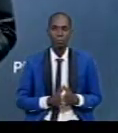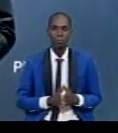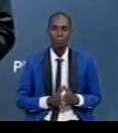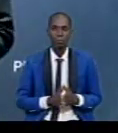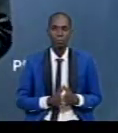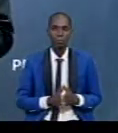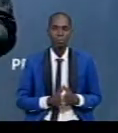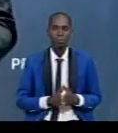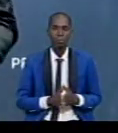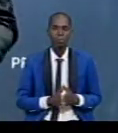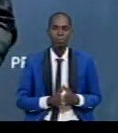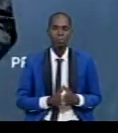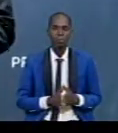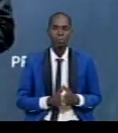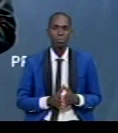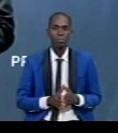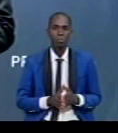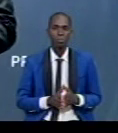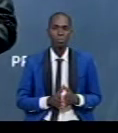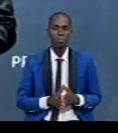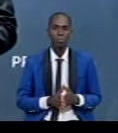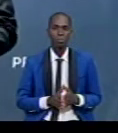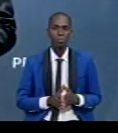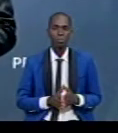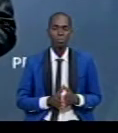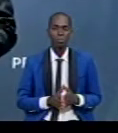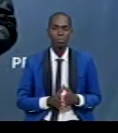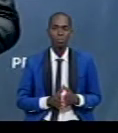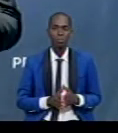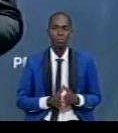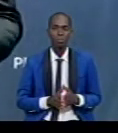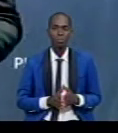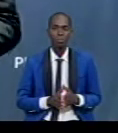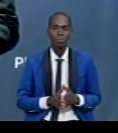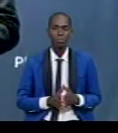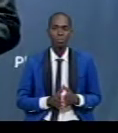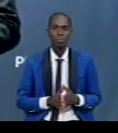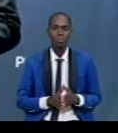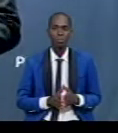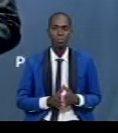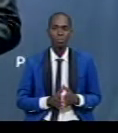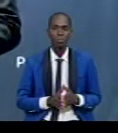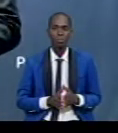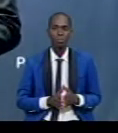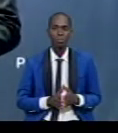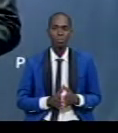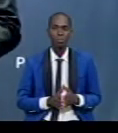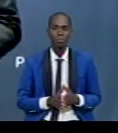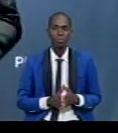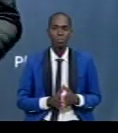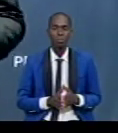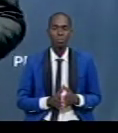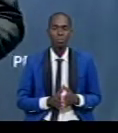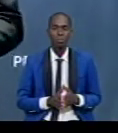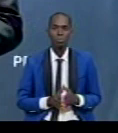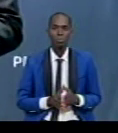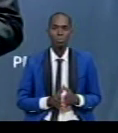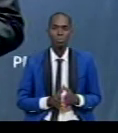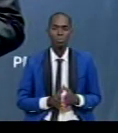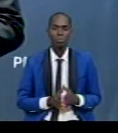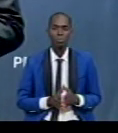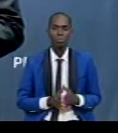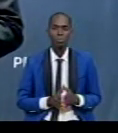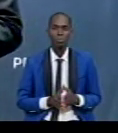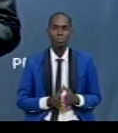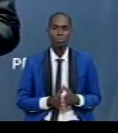We actually just crossed 14 million downloads of the pray.com app, 1 billion listening minutes of content, and over 100